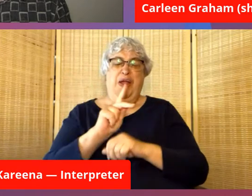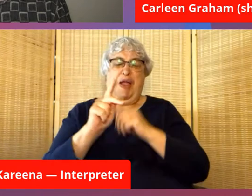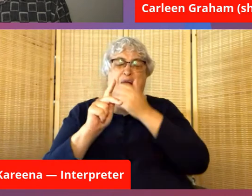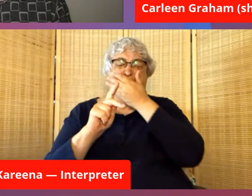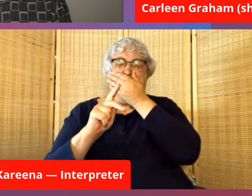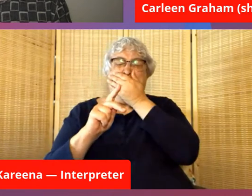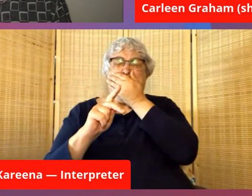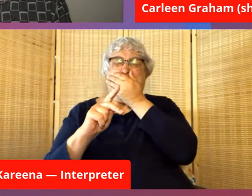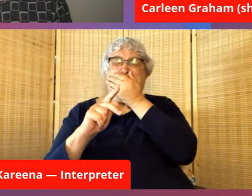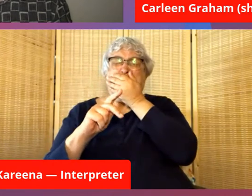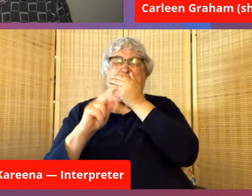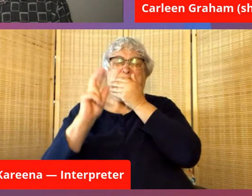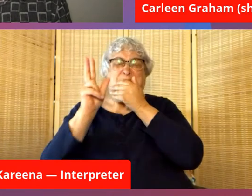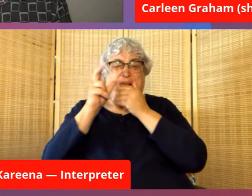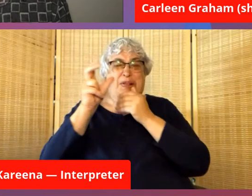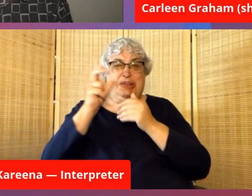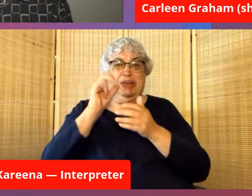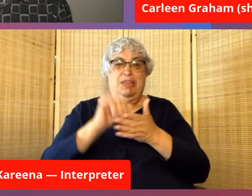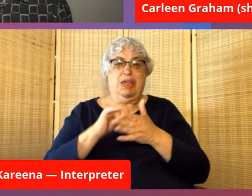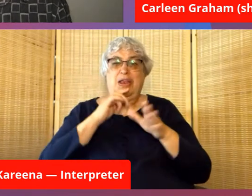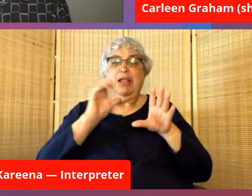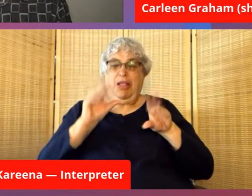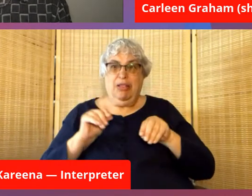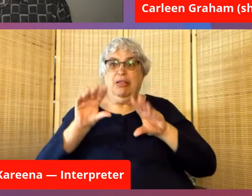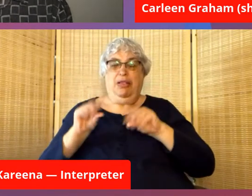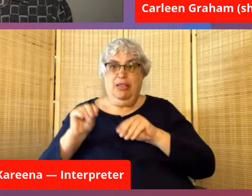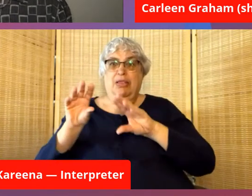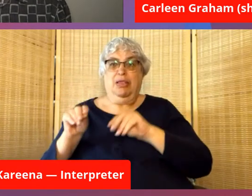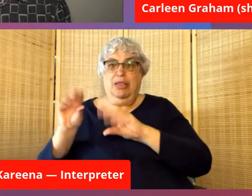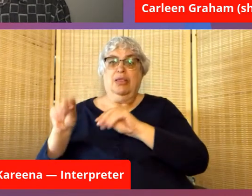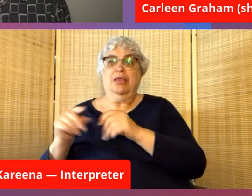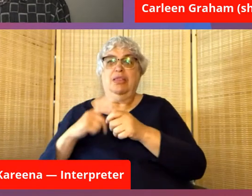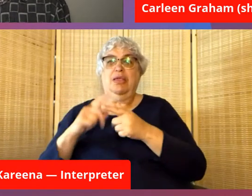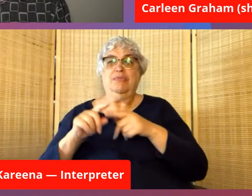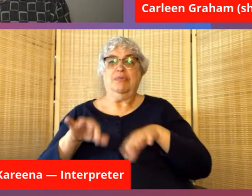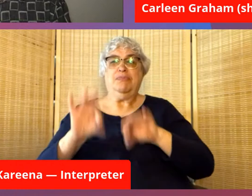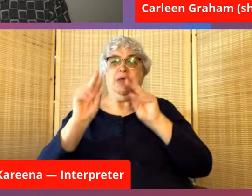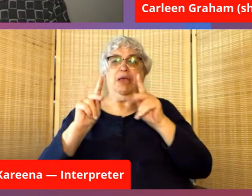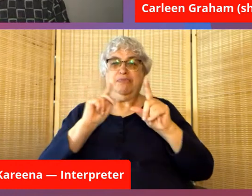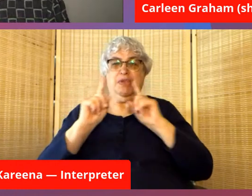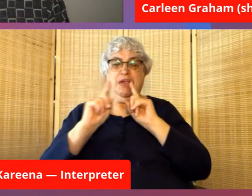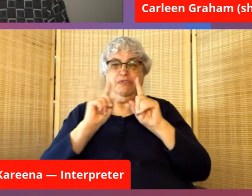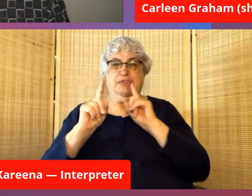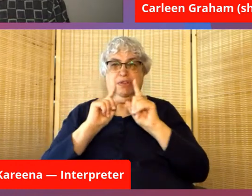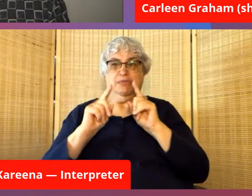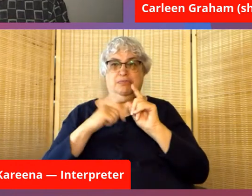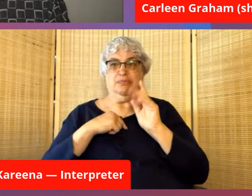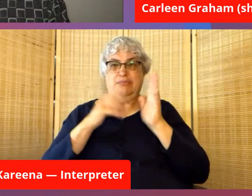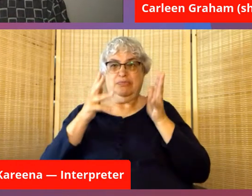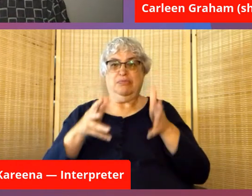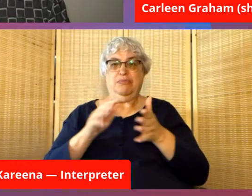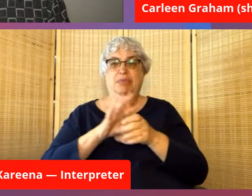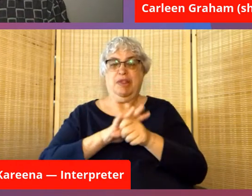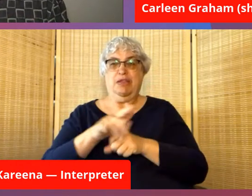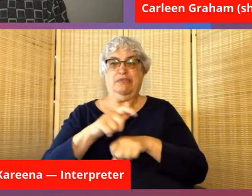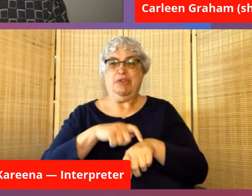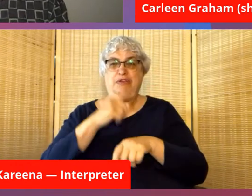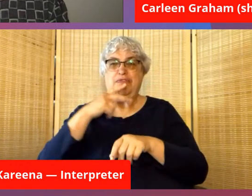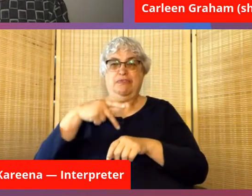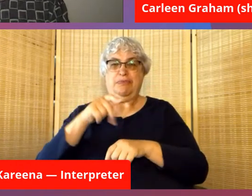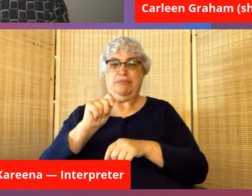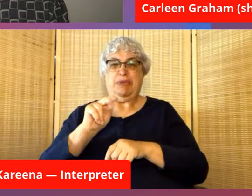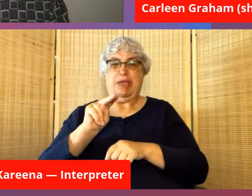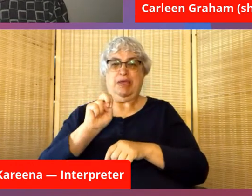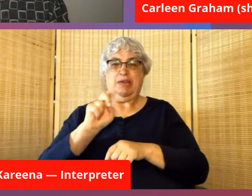and take a listen to that. And then we'll pick up the conversation. We want to leave plenty of time for the panel